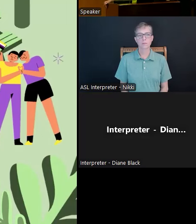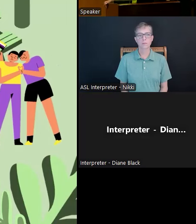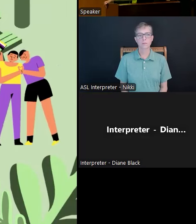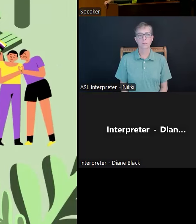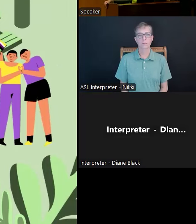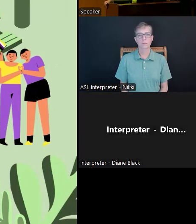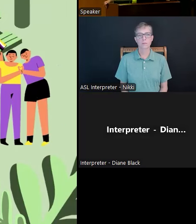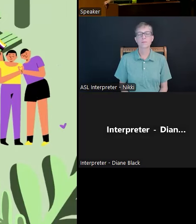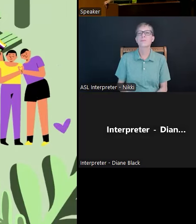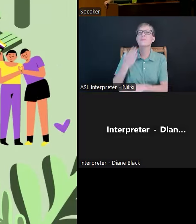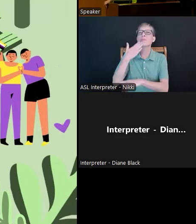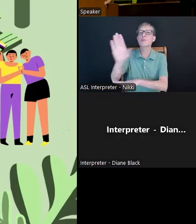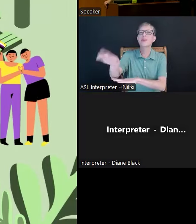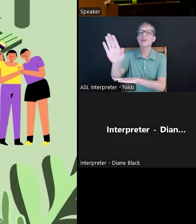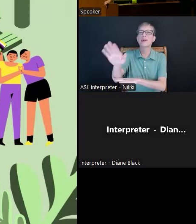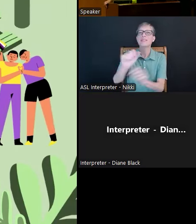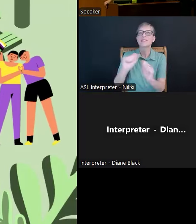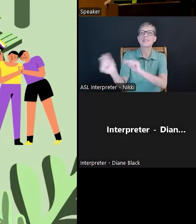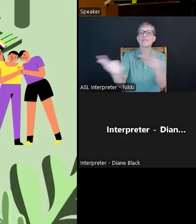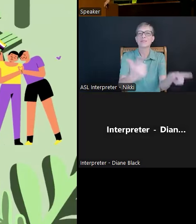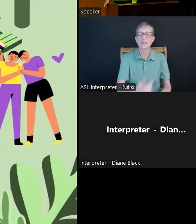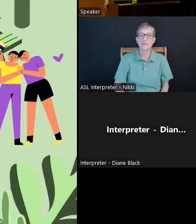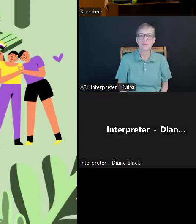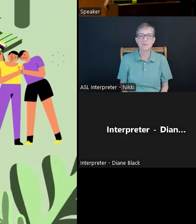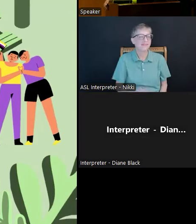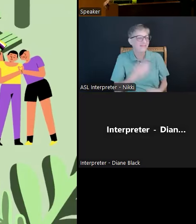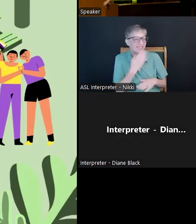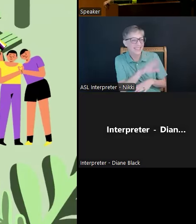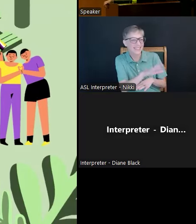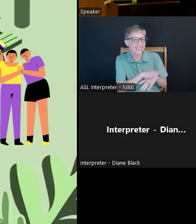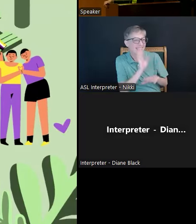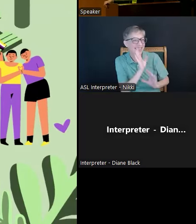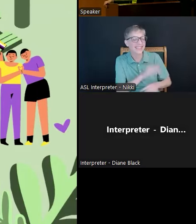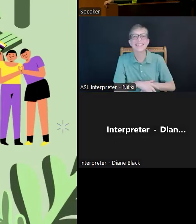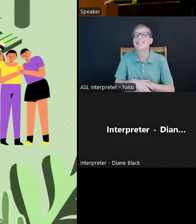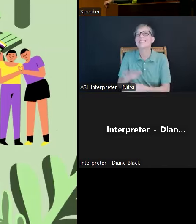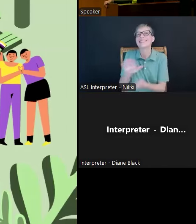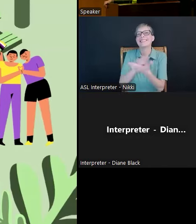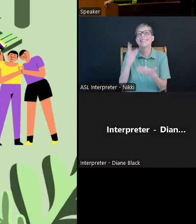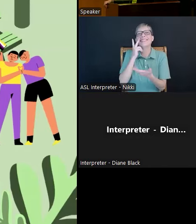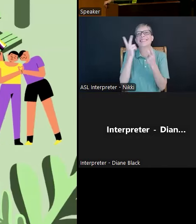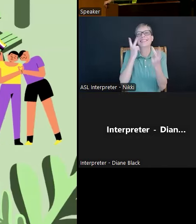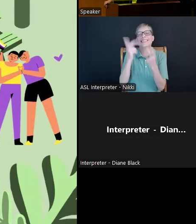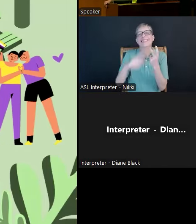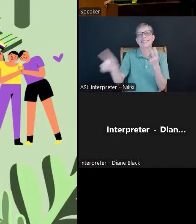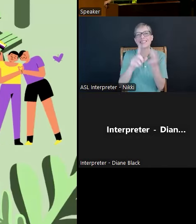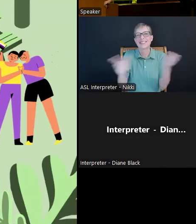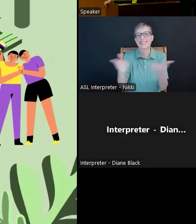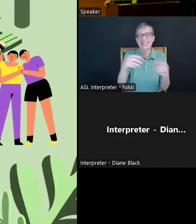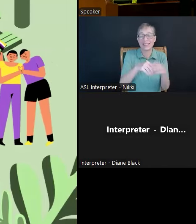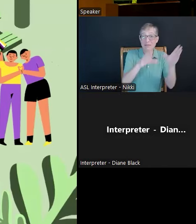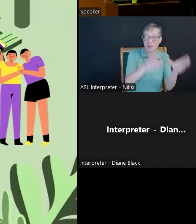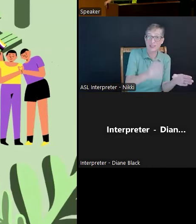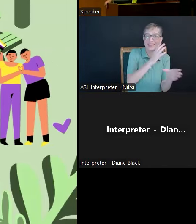Good afternoon, everyone. Good afternoon. Hi there. It's nice to see you all here in person. And for those of you joining us